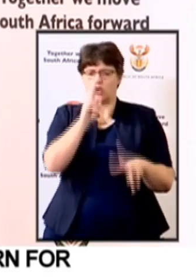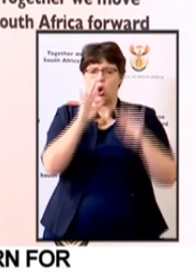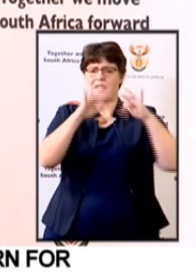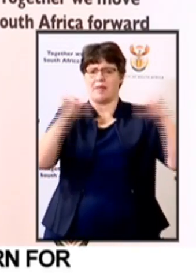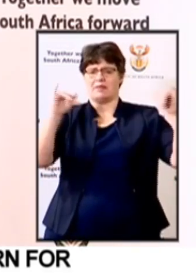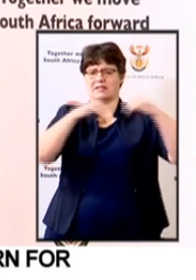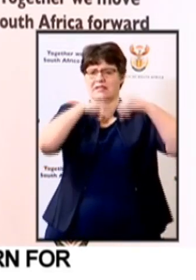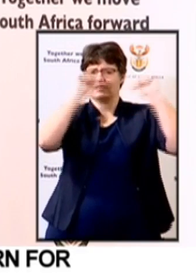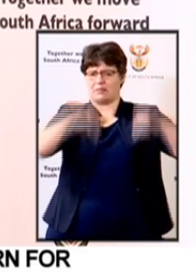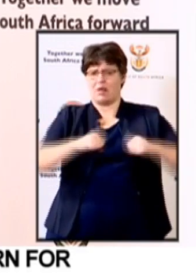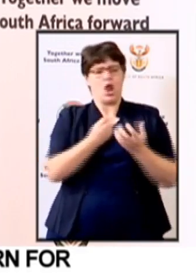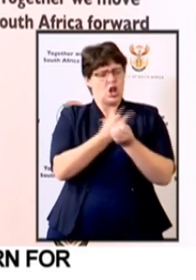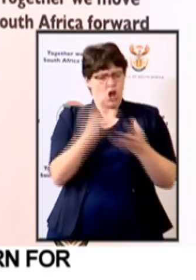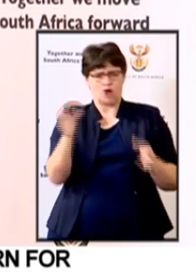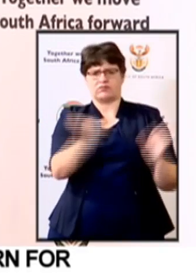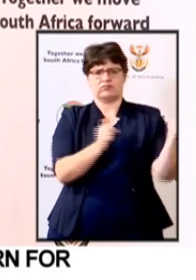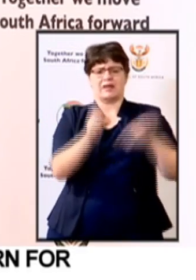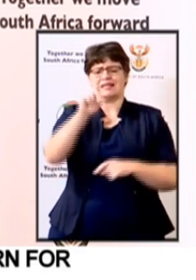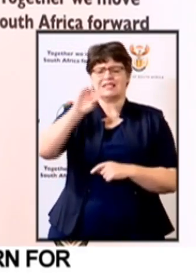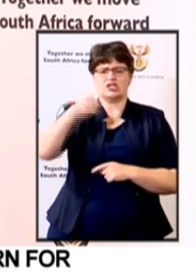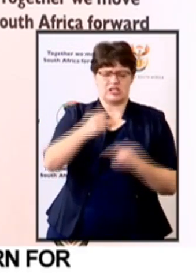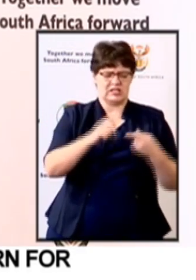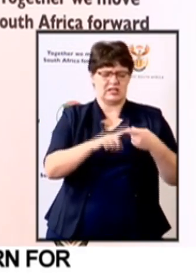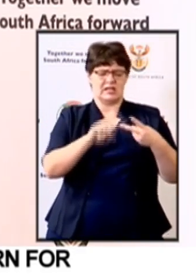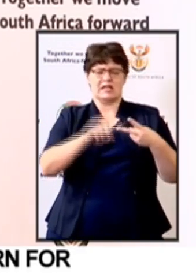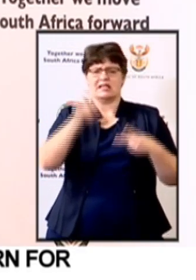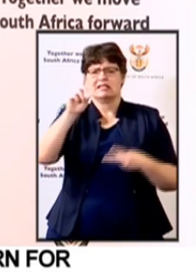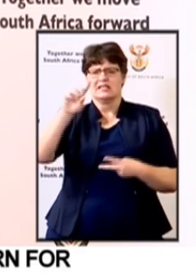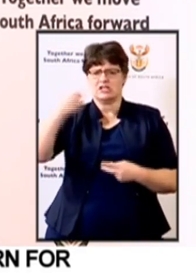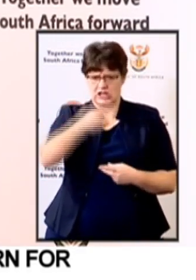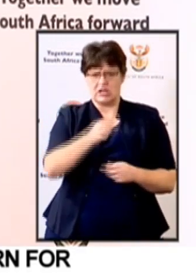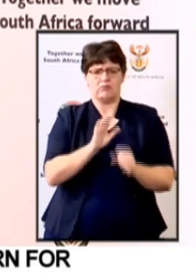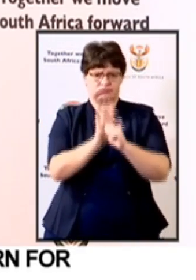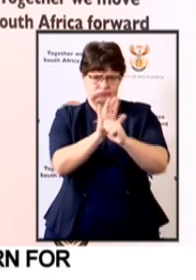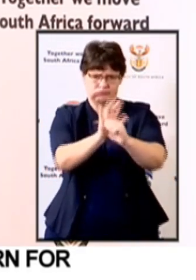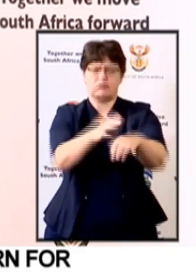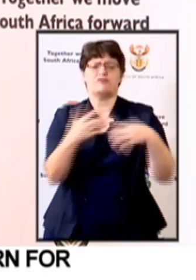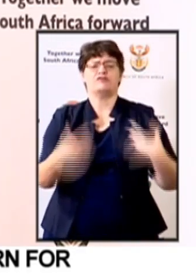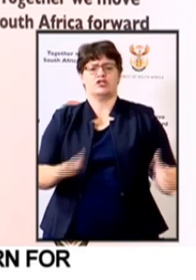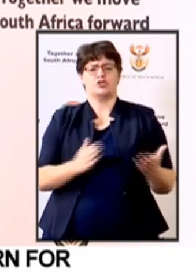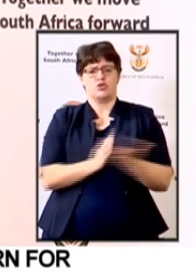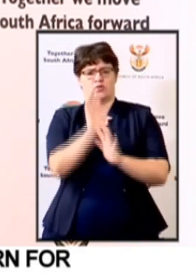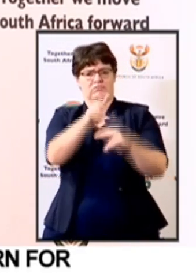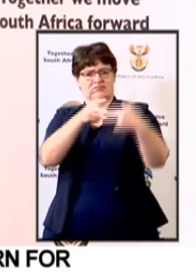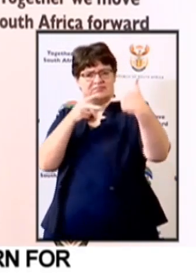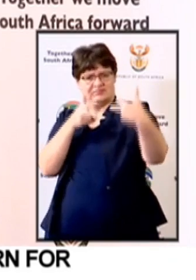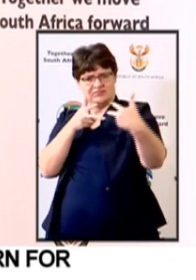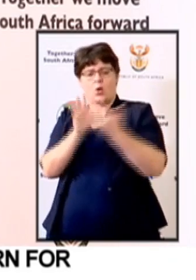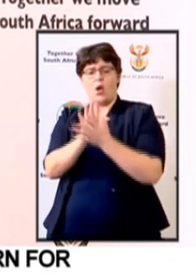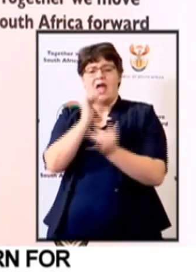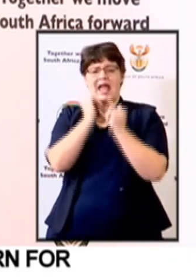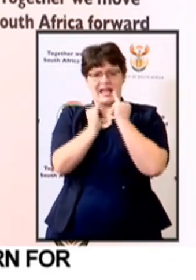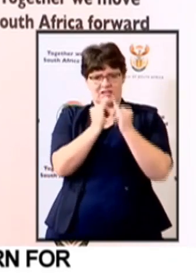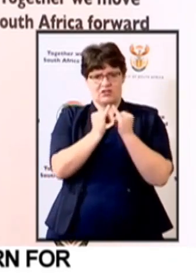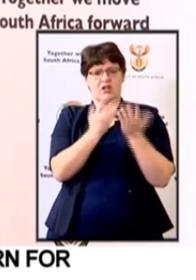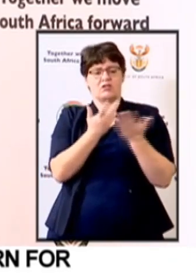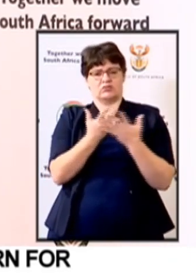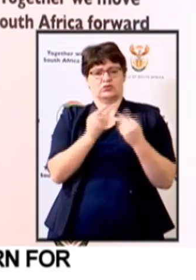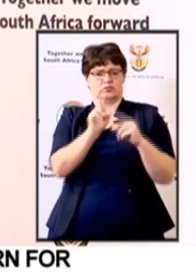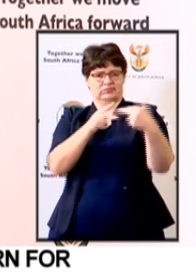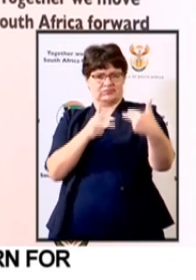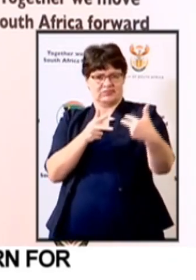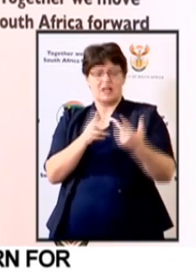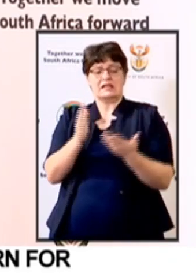There's lots of appointments for DGs and DDGs that we have pushed through the cabinet system, because some of the interviews have had to be done virtually, and